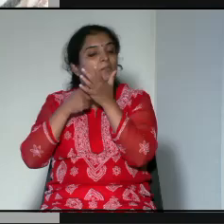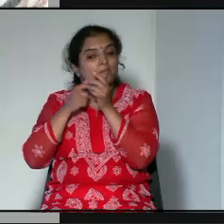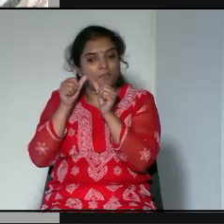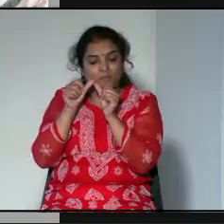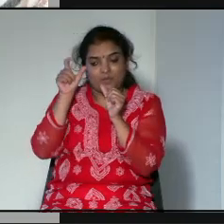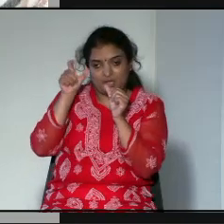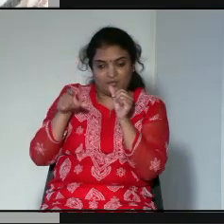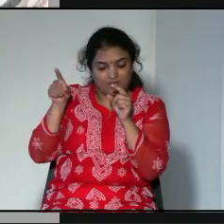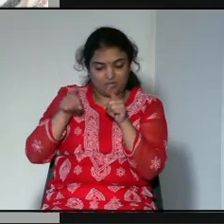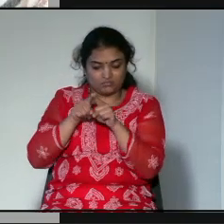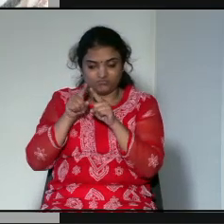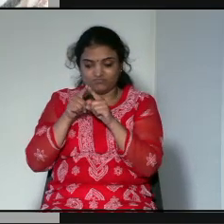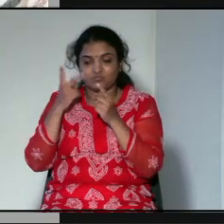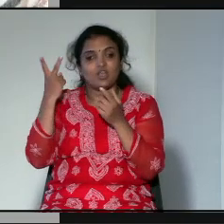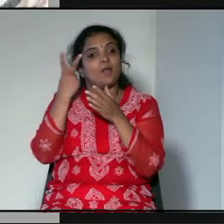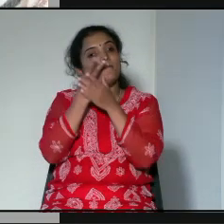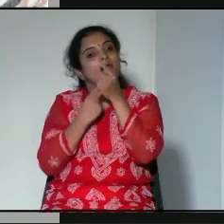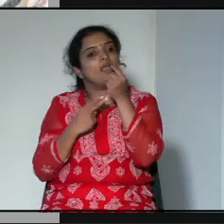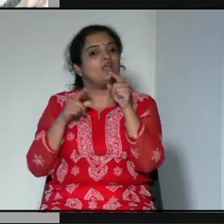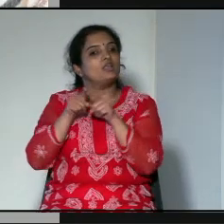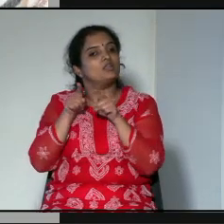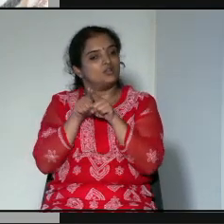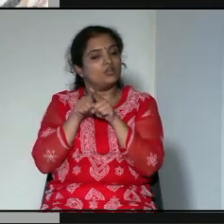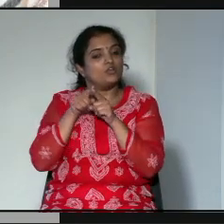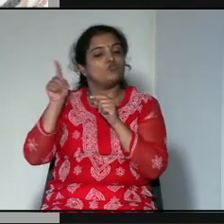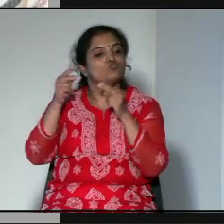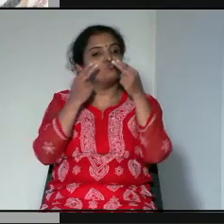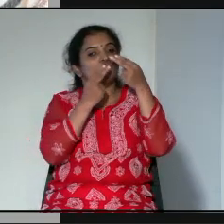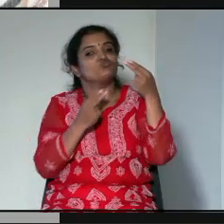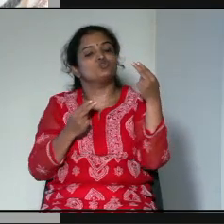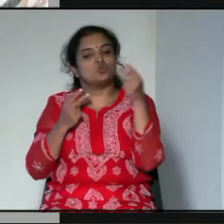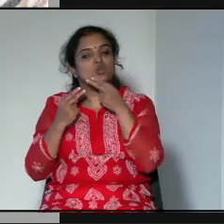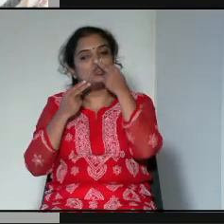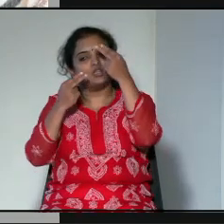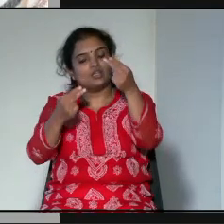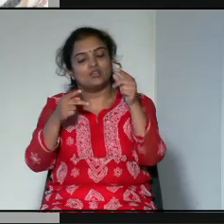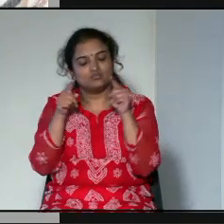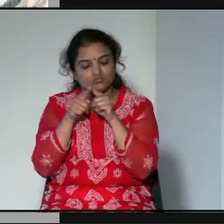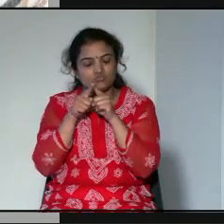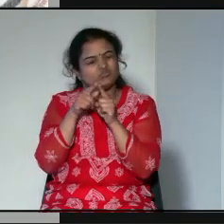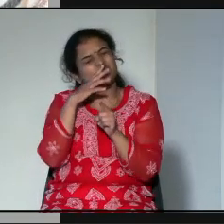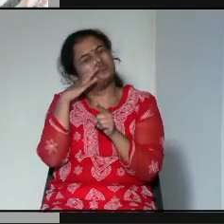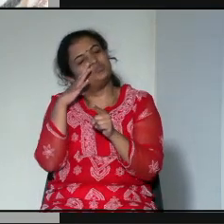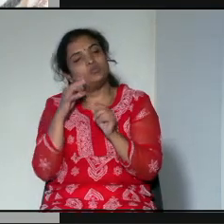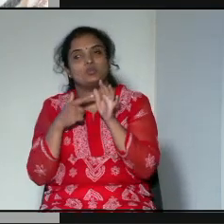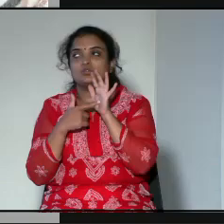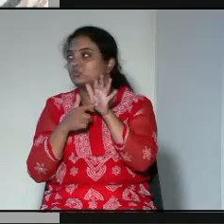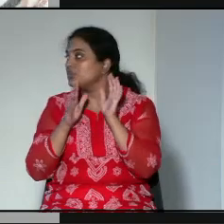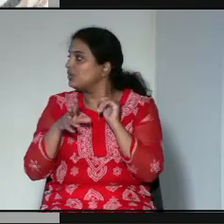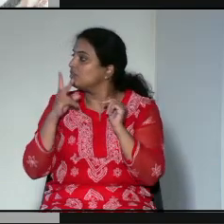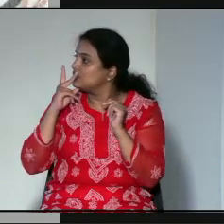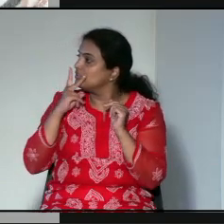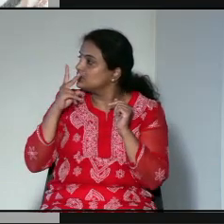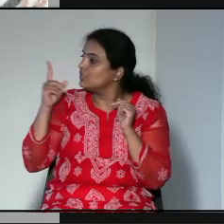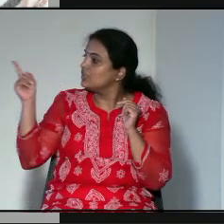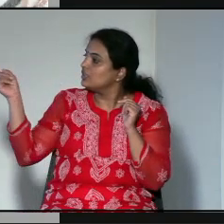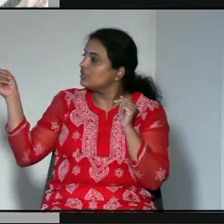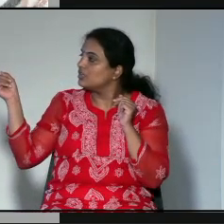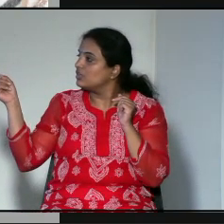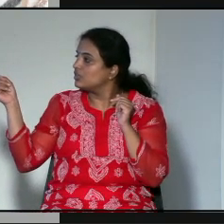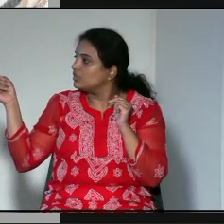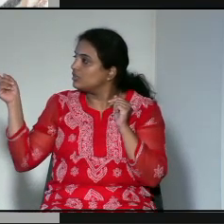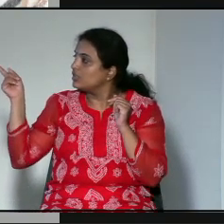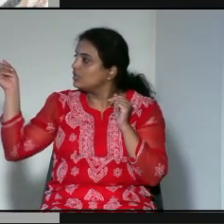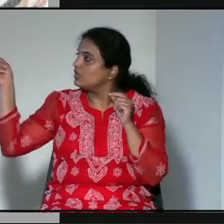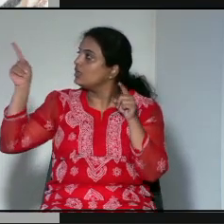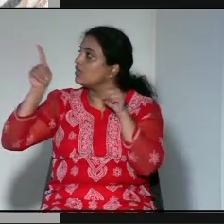Bangla children's stories that became, again, an integral part of an oeuvre. And this is called The Story of